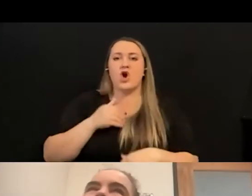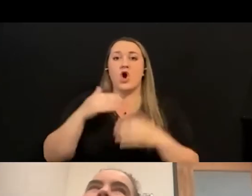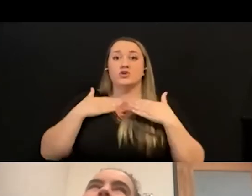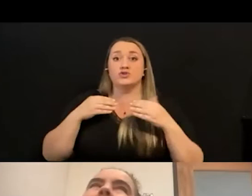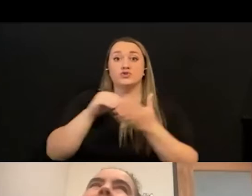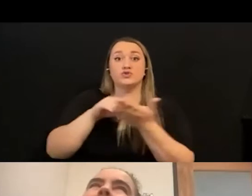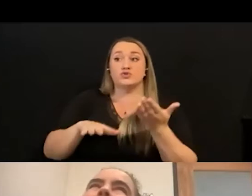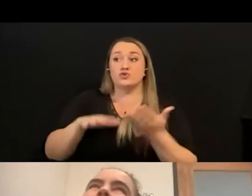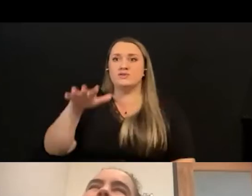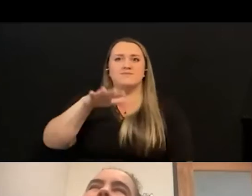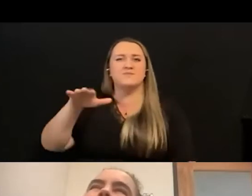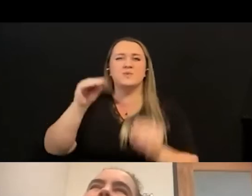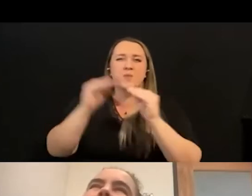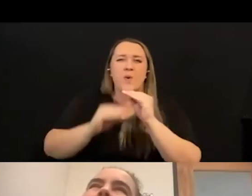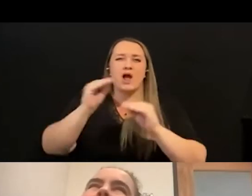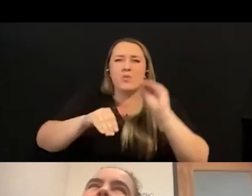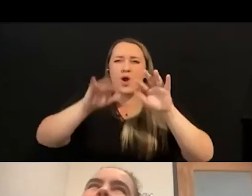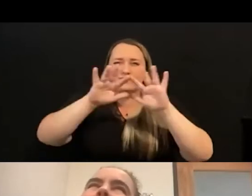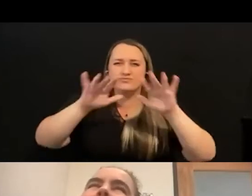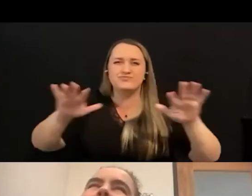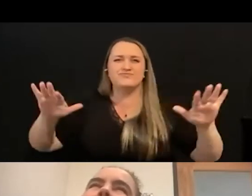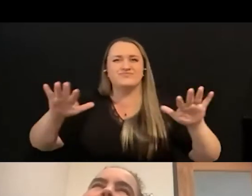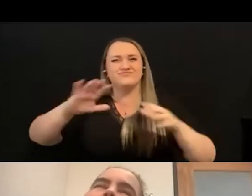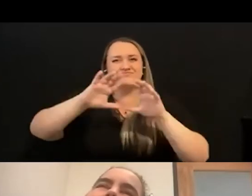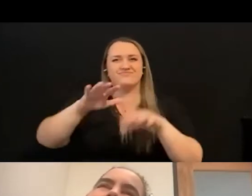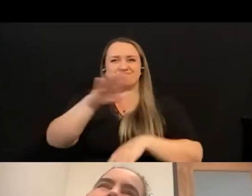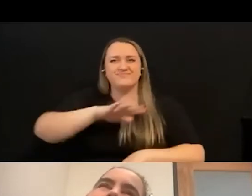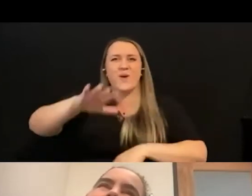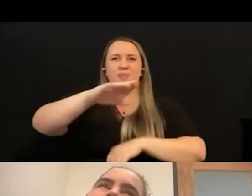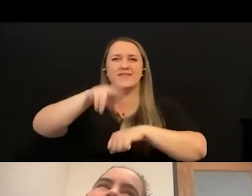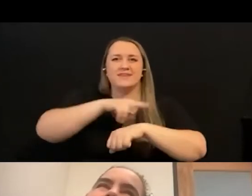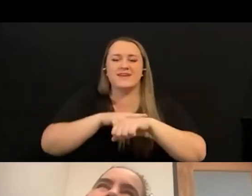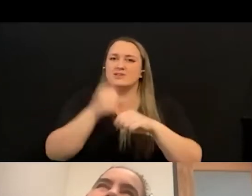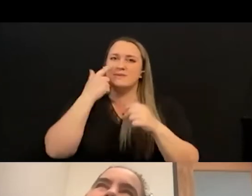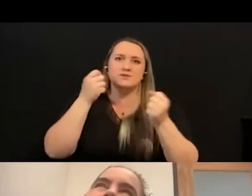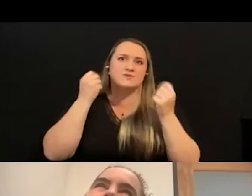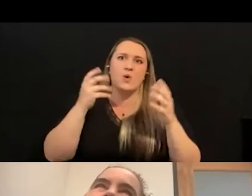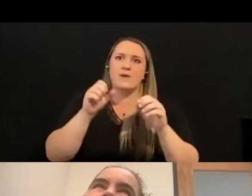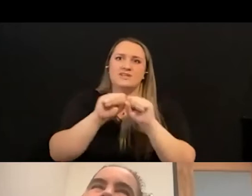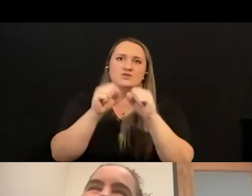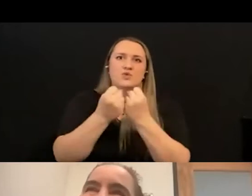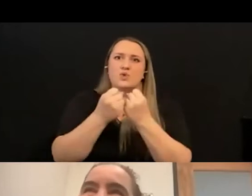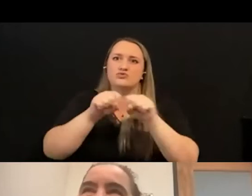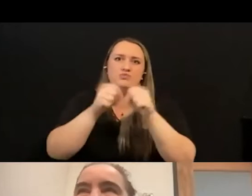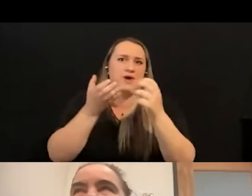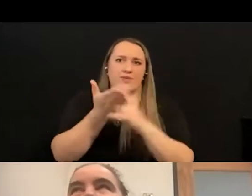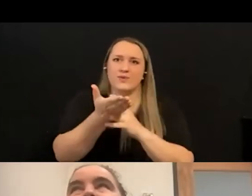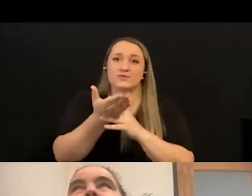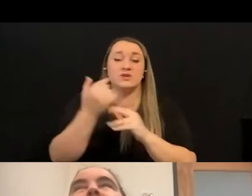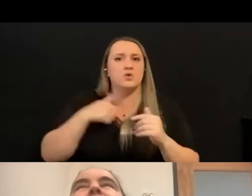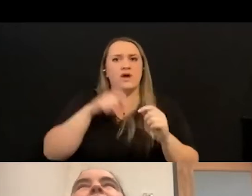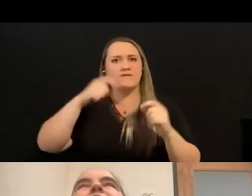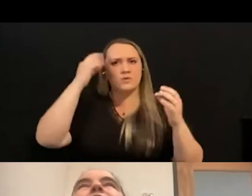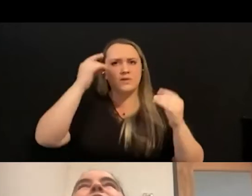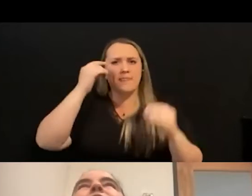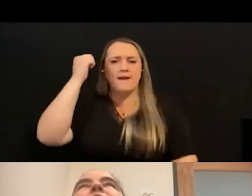and more diverse just nationwide as a result of so many social breakthroughs, and we have to think every single day how